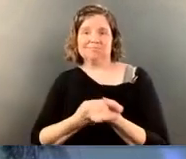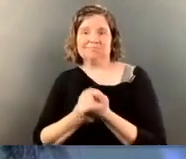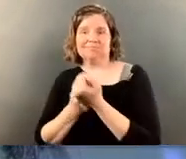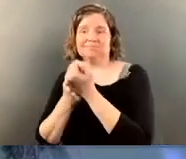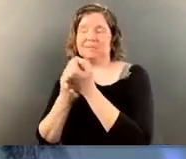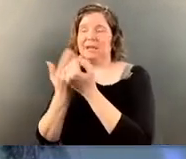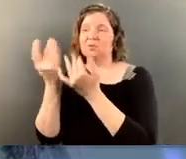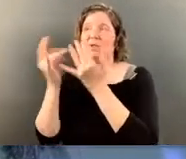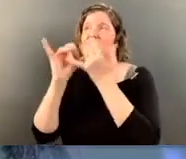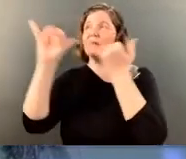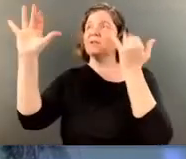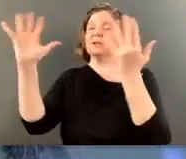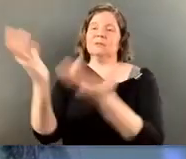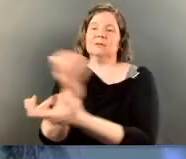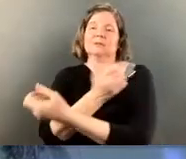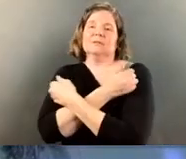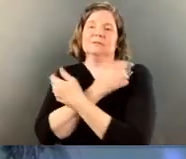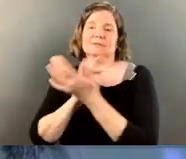the everlasting arms.